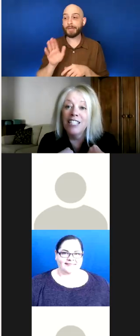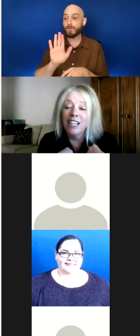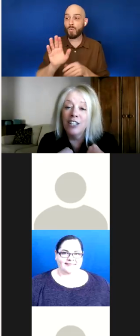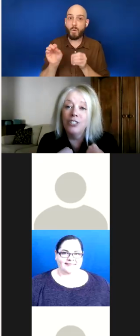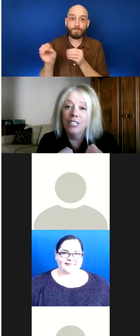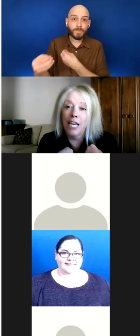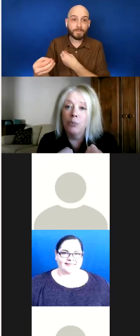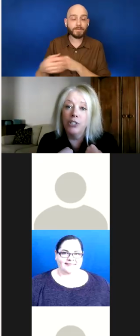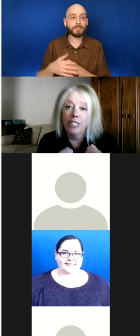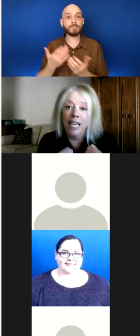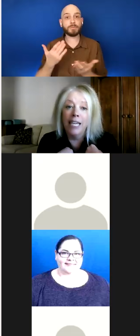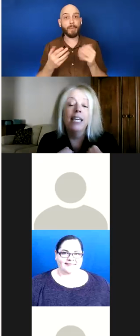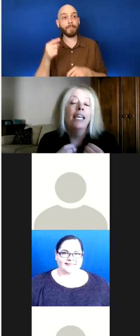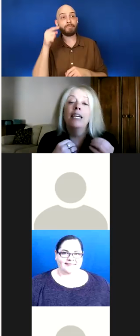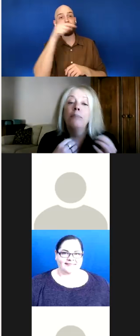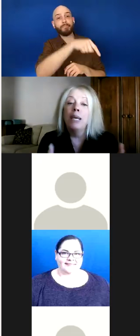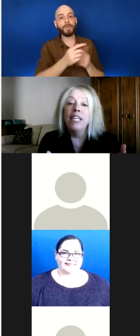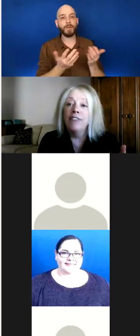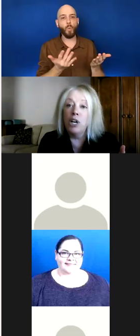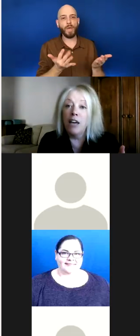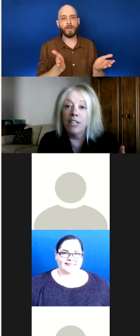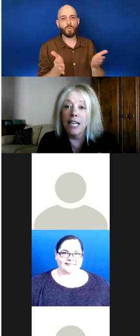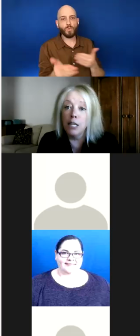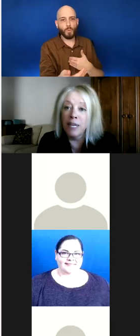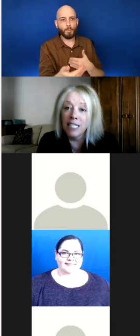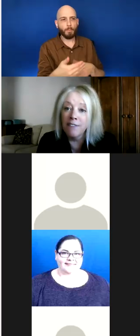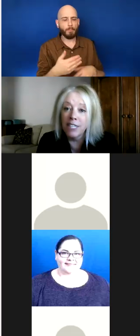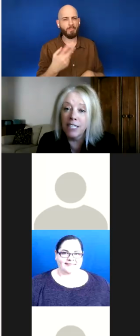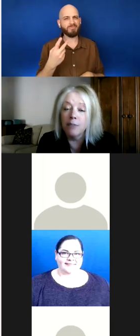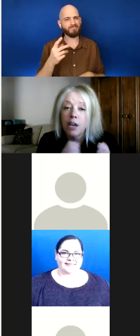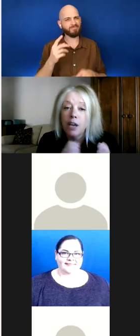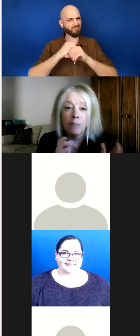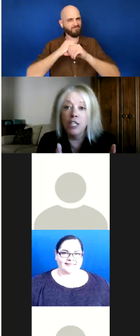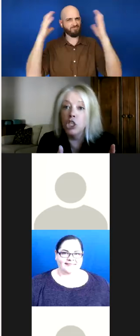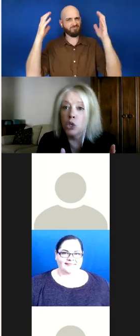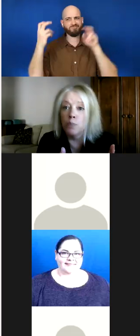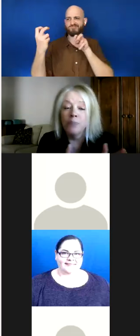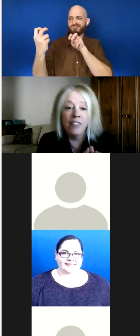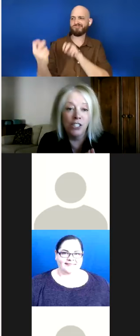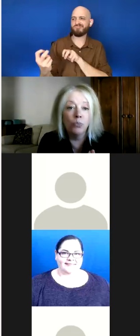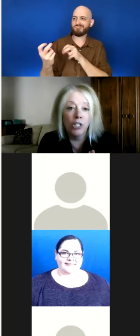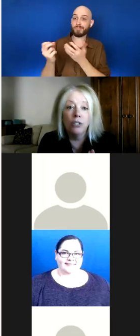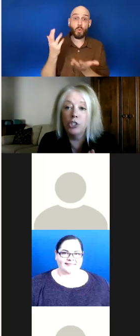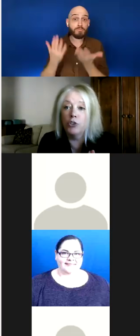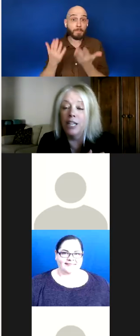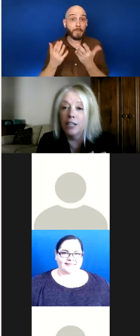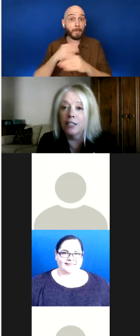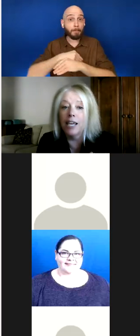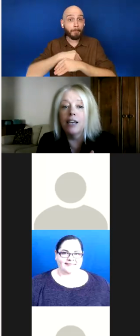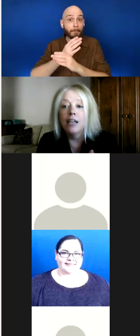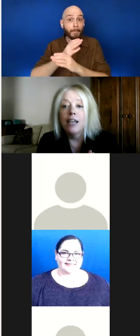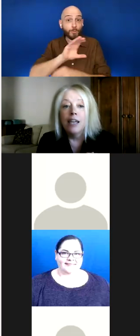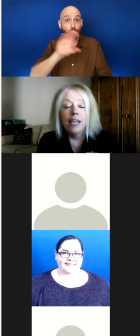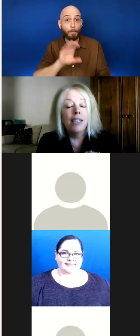I'm trying to understand what you're saying, and maybe even we're having a telemedicine visit on Zoom, and this is what your screen looks